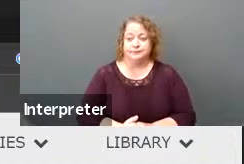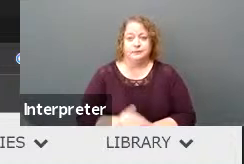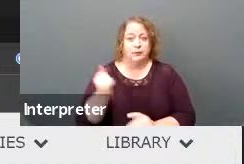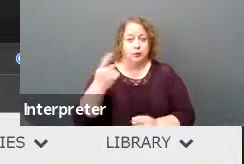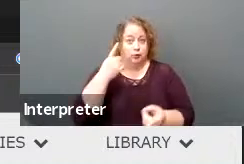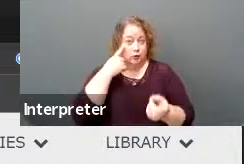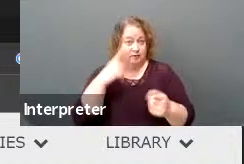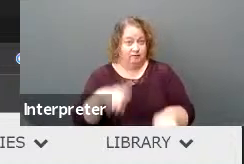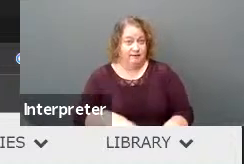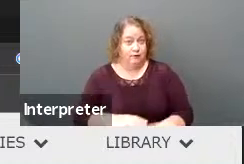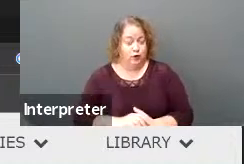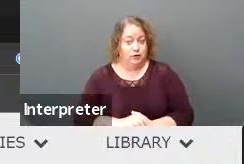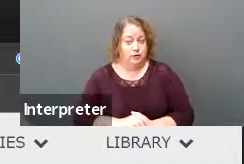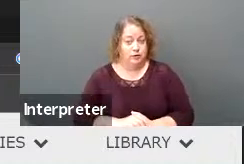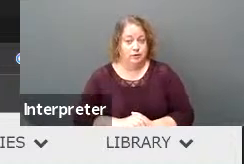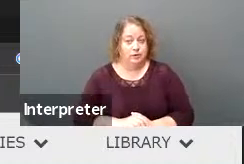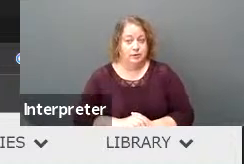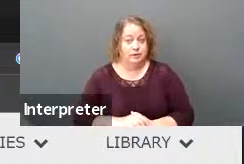All in favor?